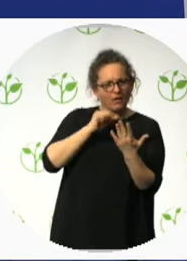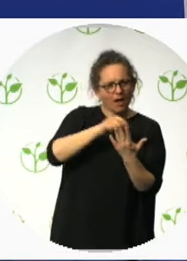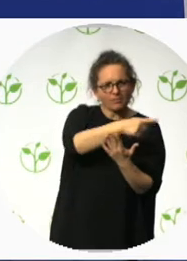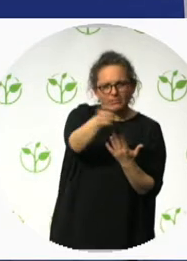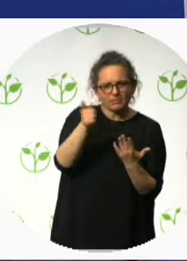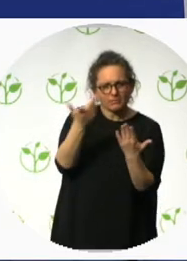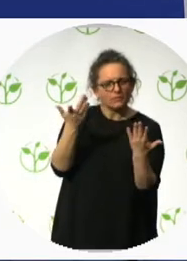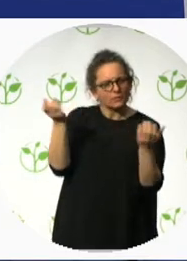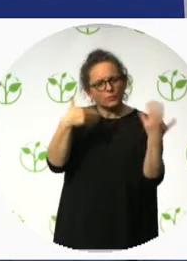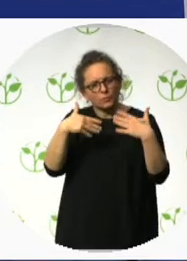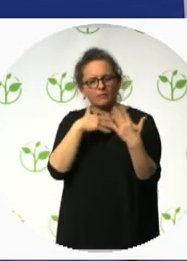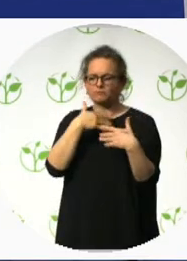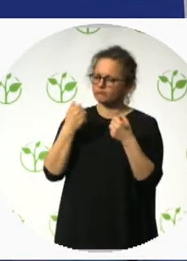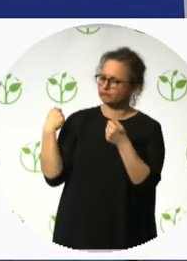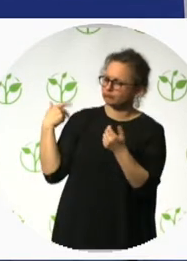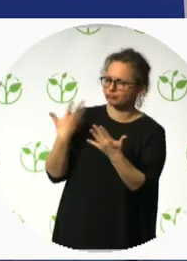university.